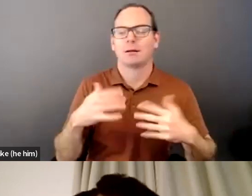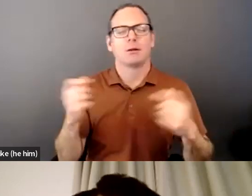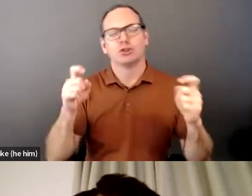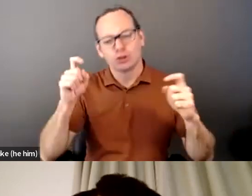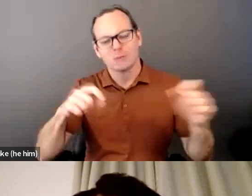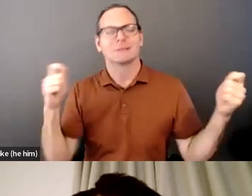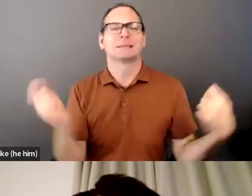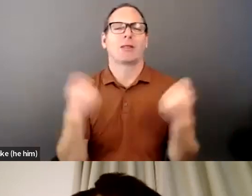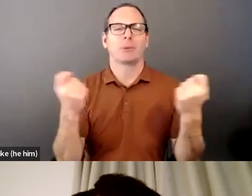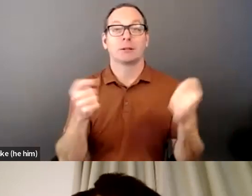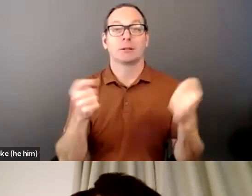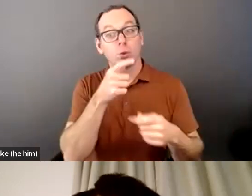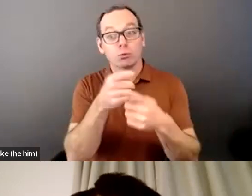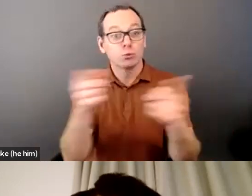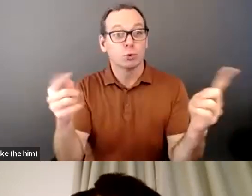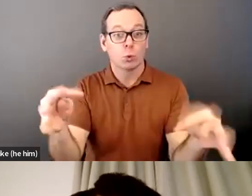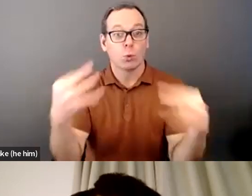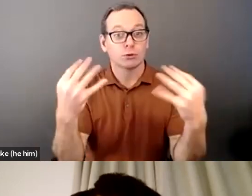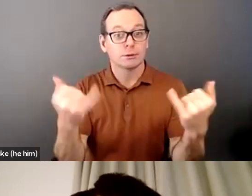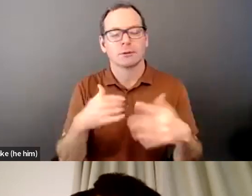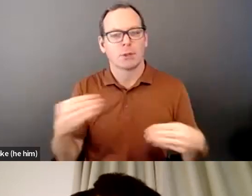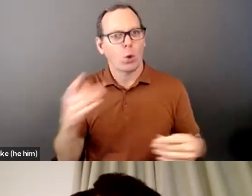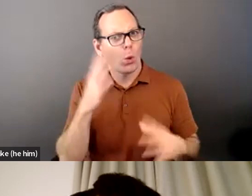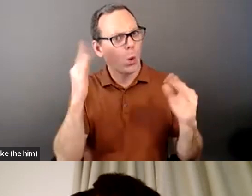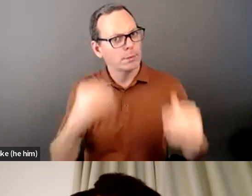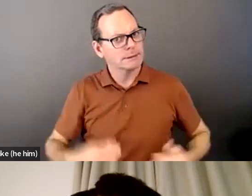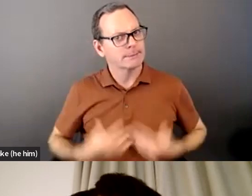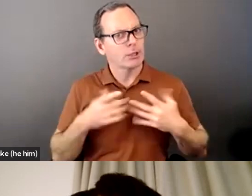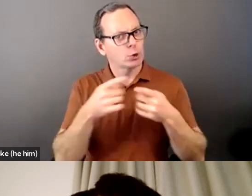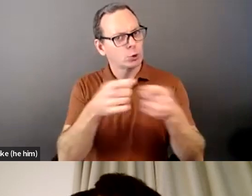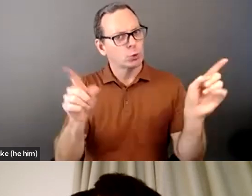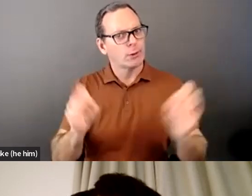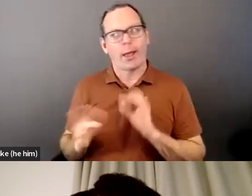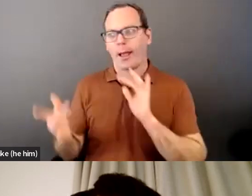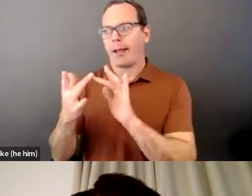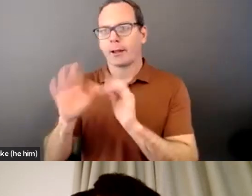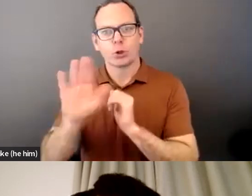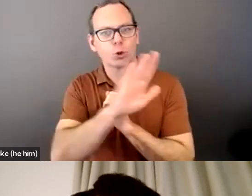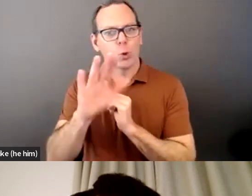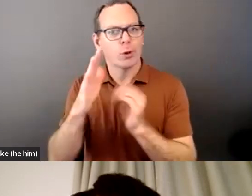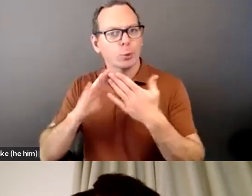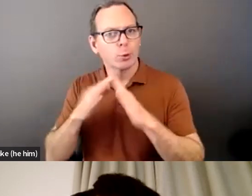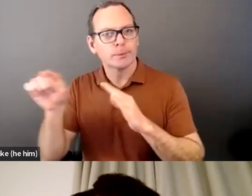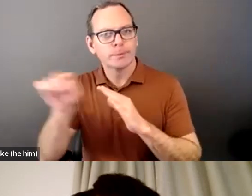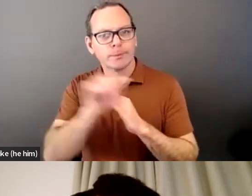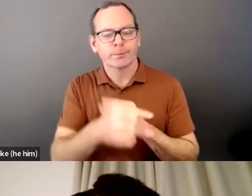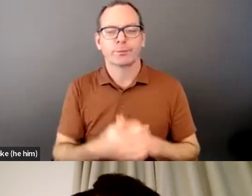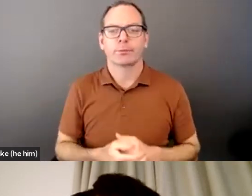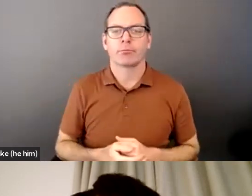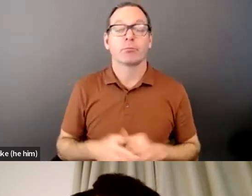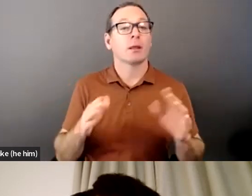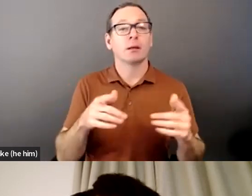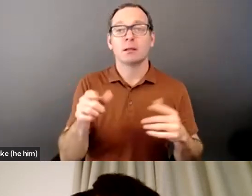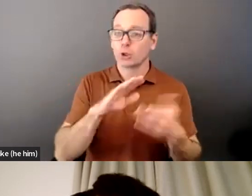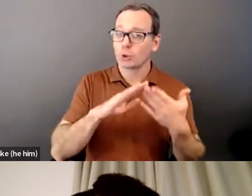hope for those watching that it really inspires you to connect with your local communities, these communities here with RWA, to strengthen or to start